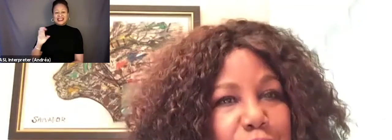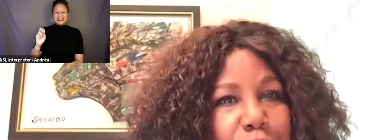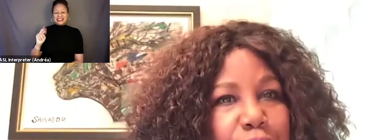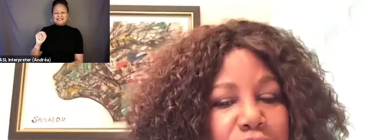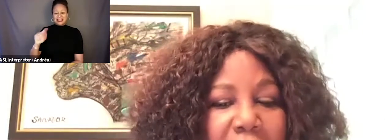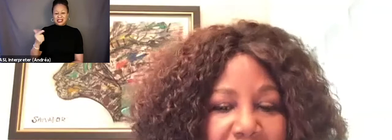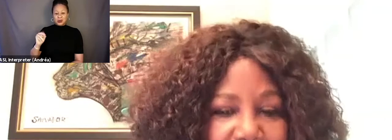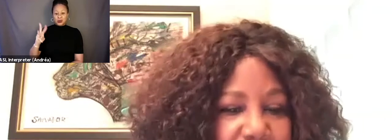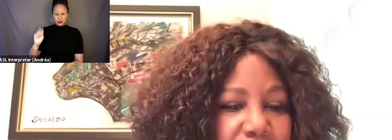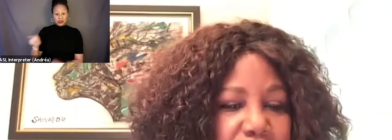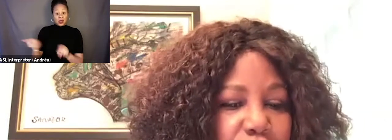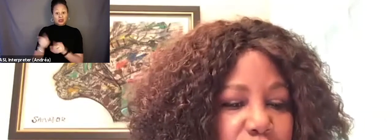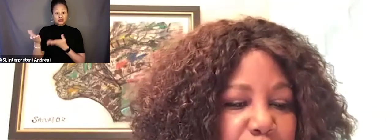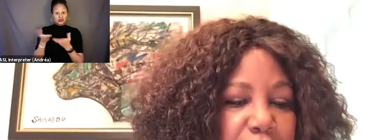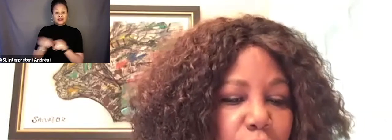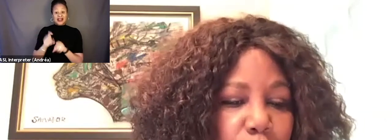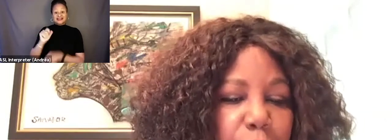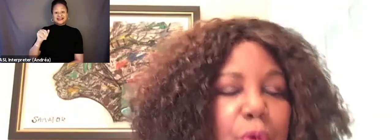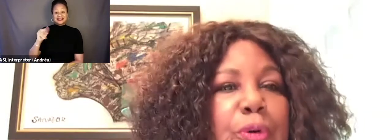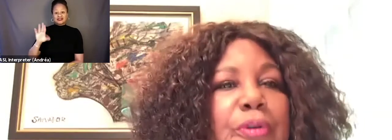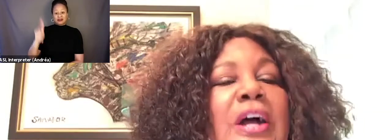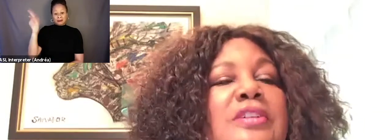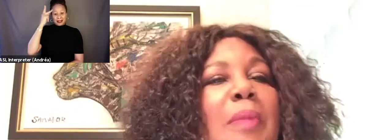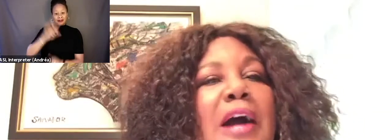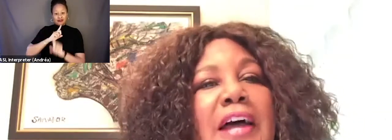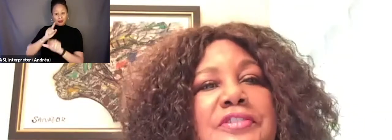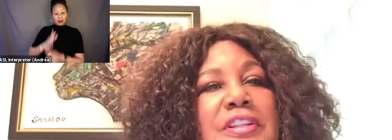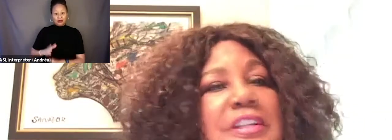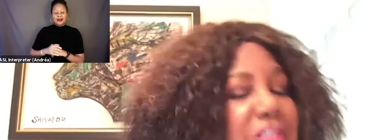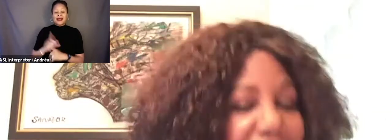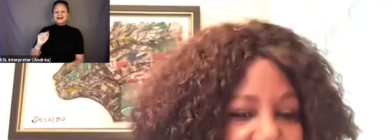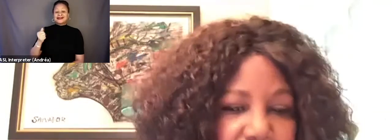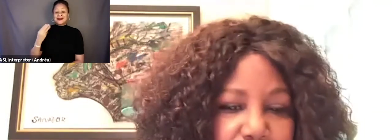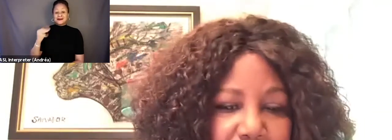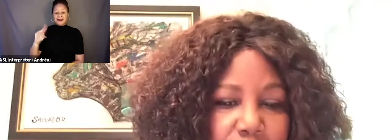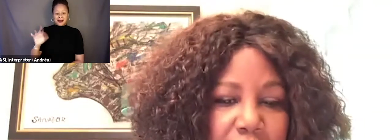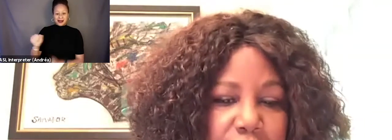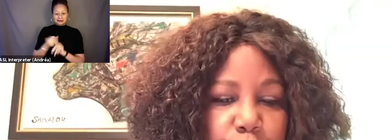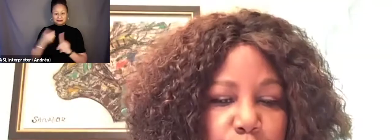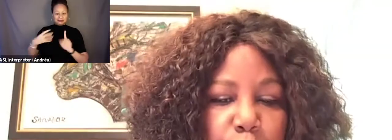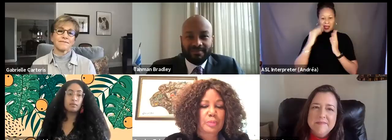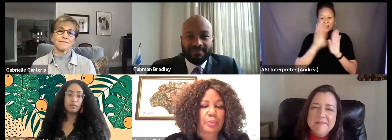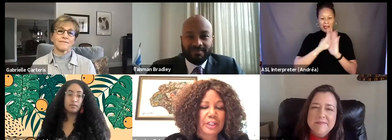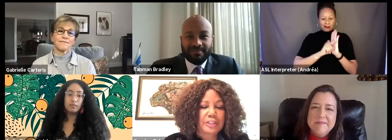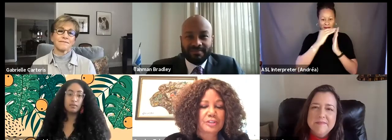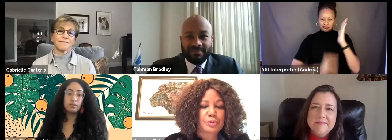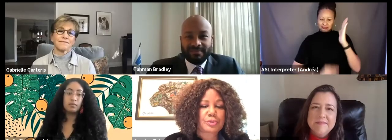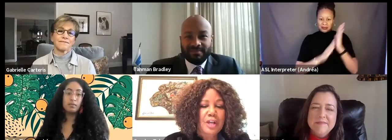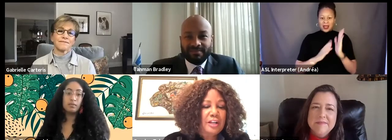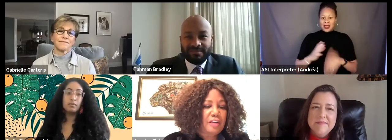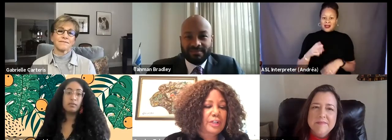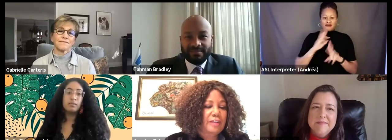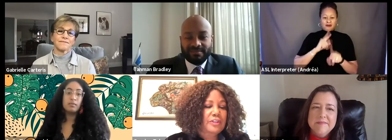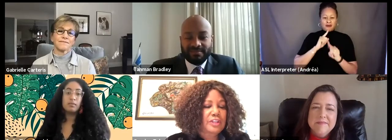also serves as the station's political reporter. Tahman has an extensive background in reporting breaking